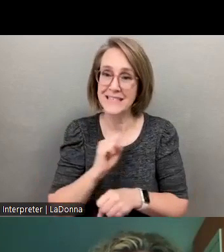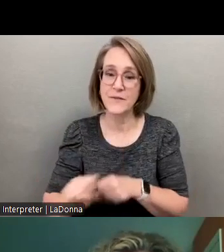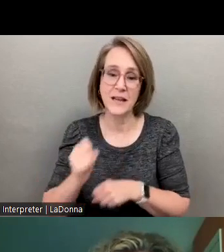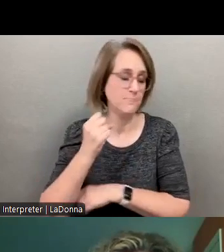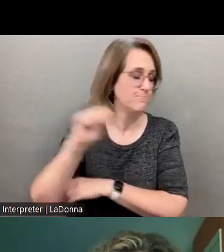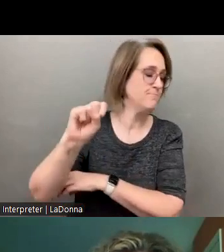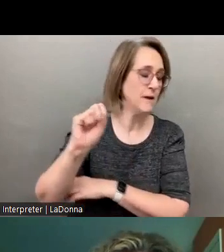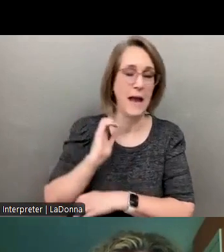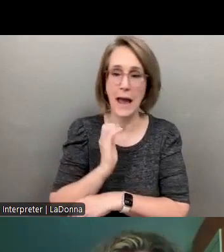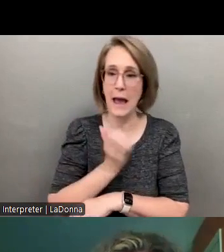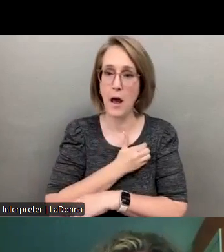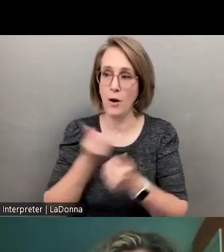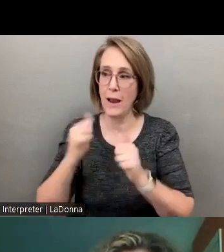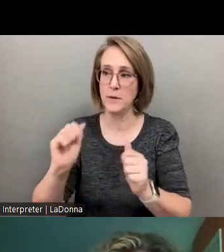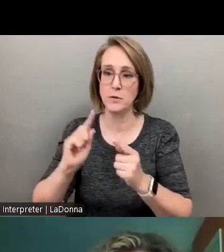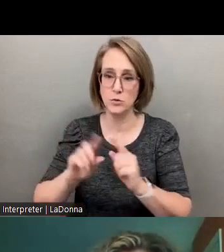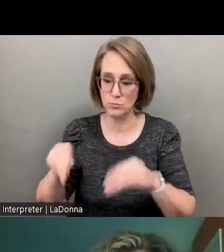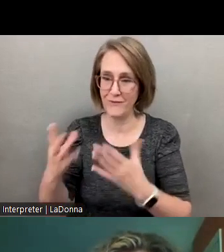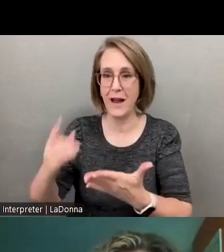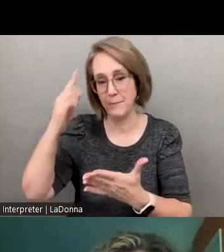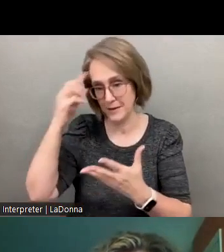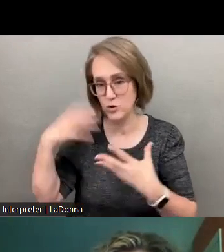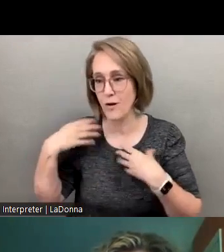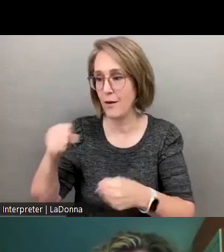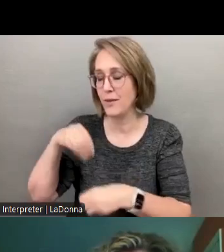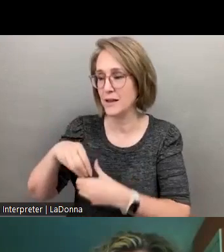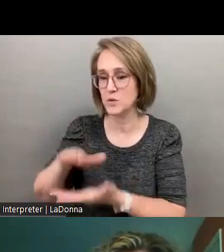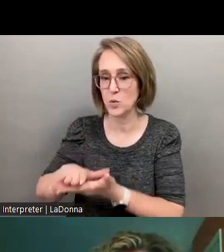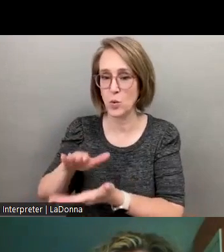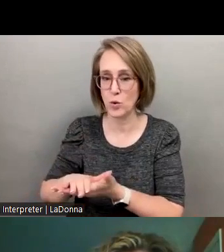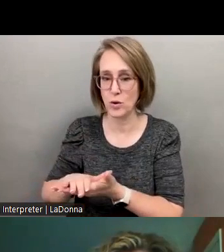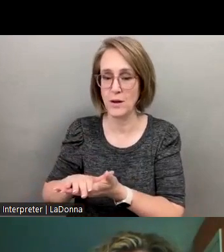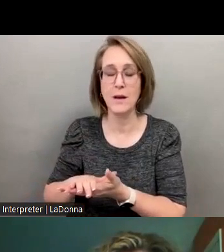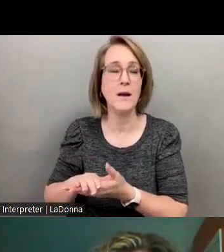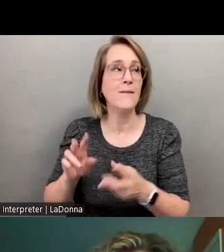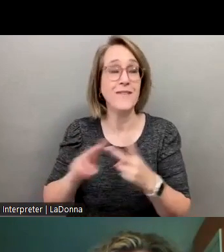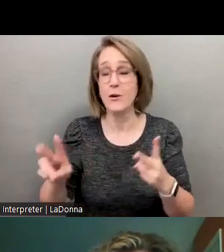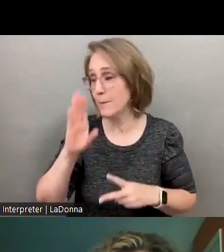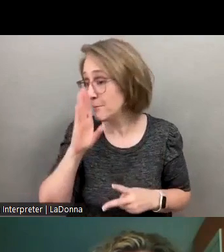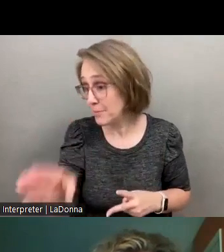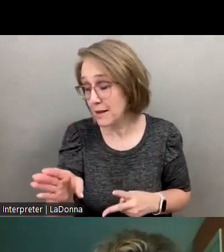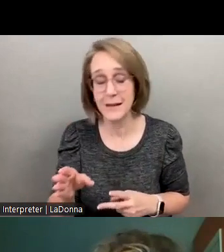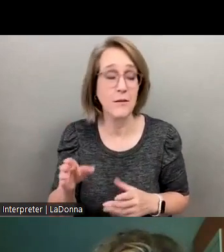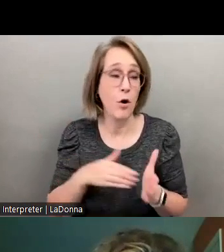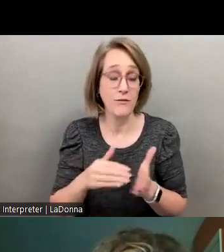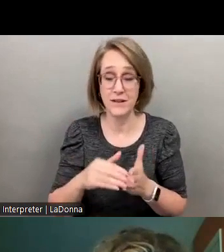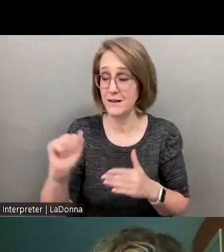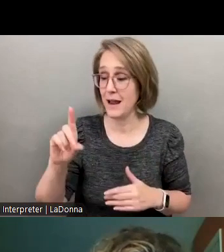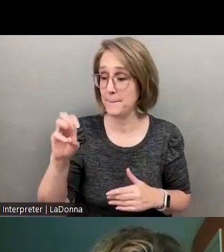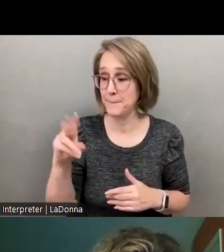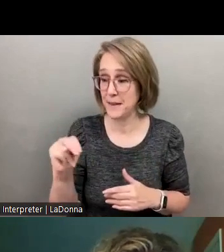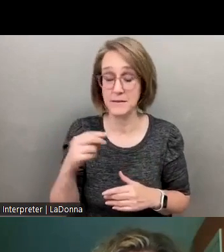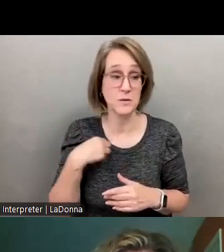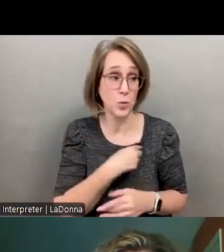our efforts to bring mental health education into schools. To put it very bluntly, the administrators we've